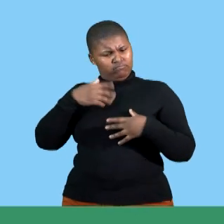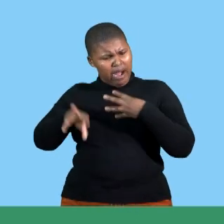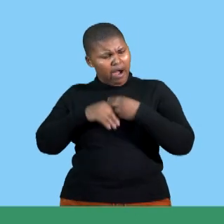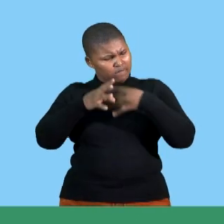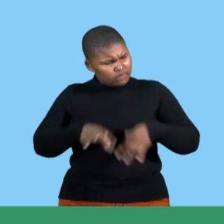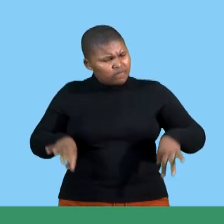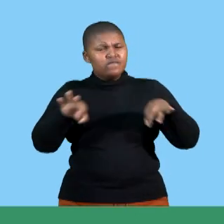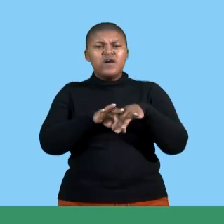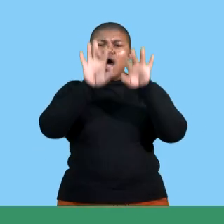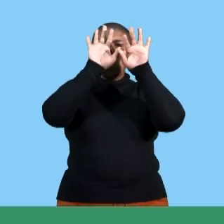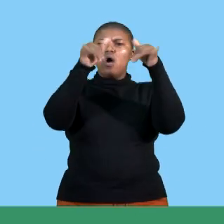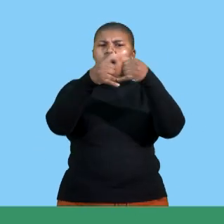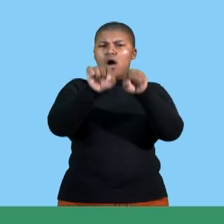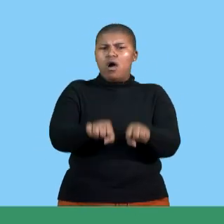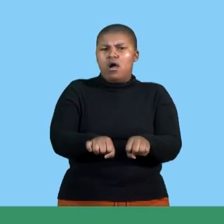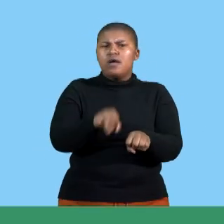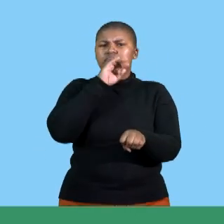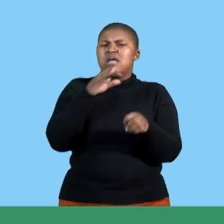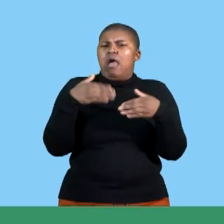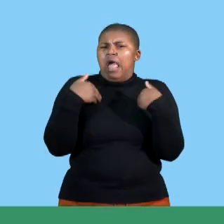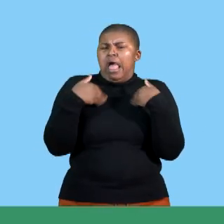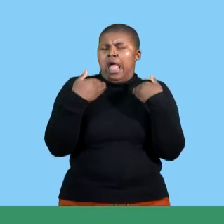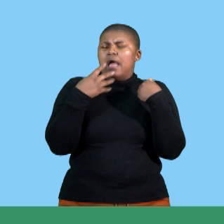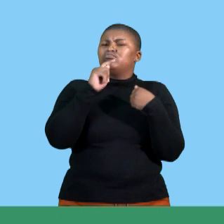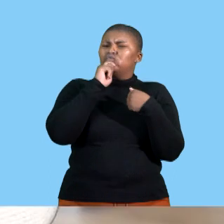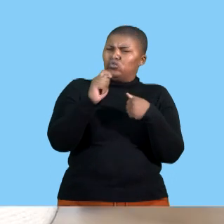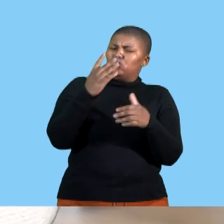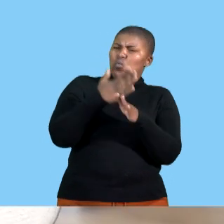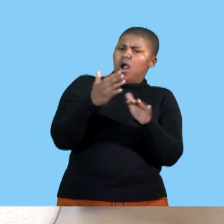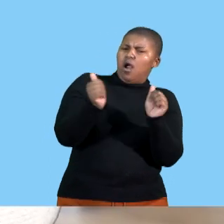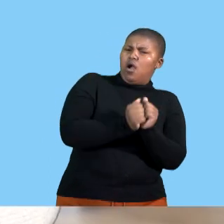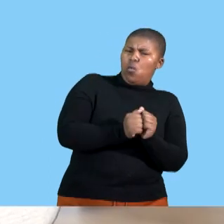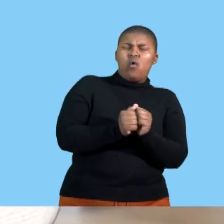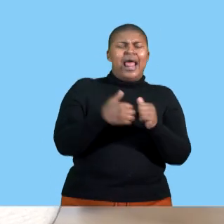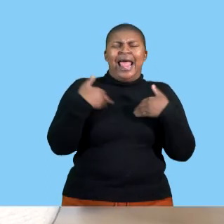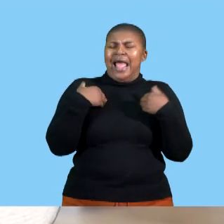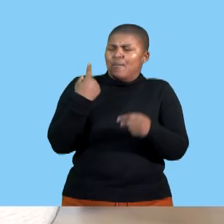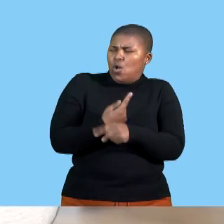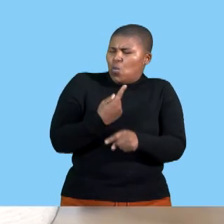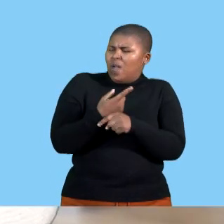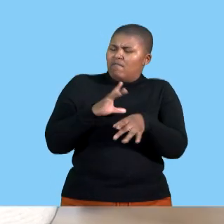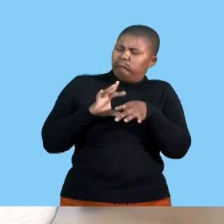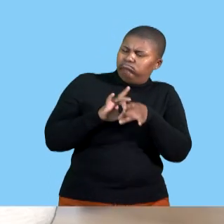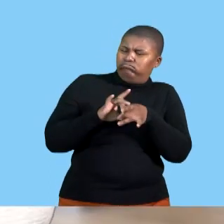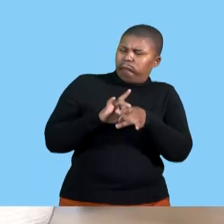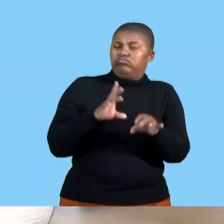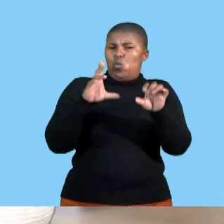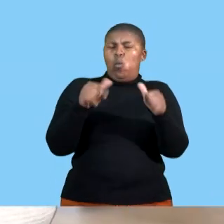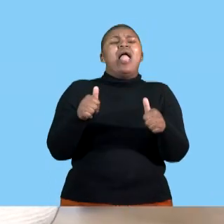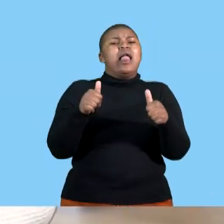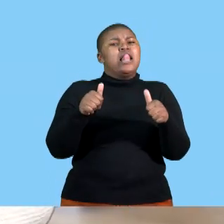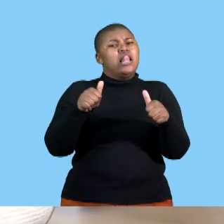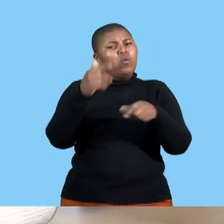the business, and that way they become a happy workforce. They become happy because they understand that